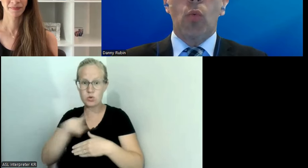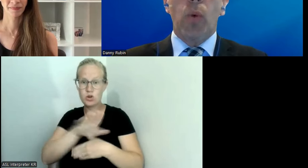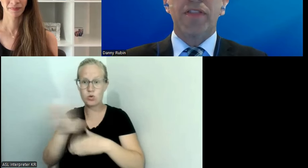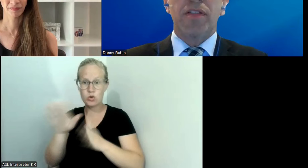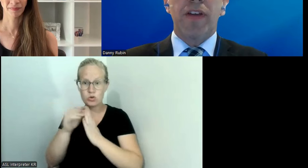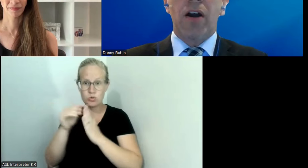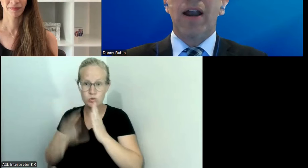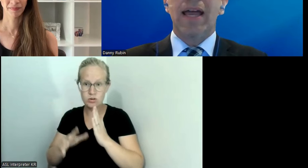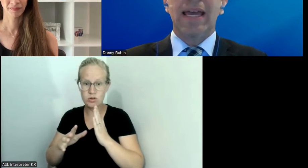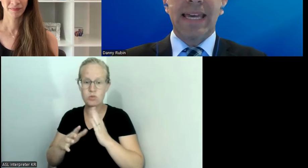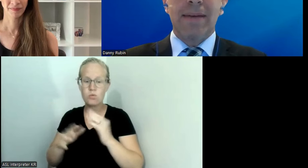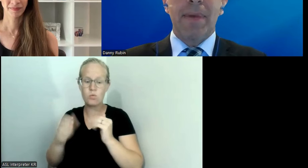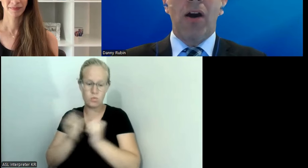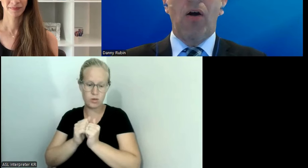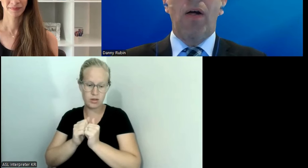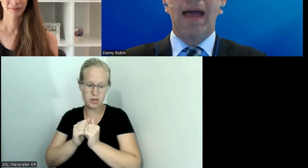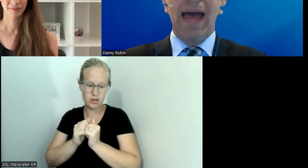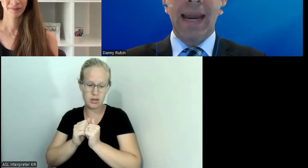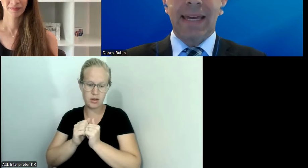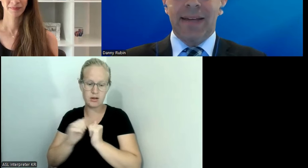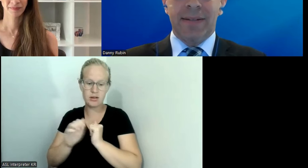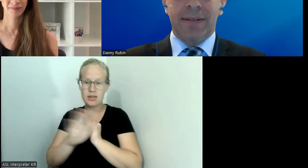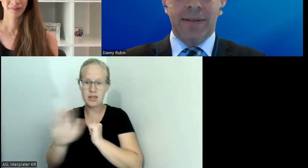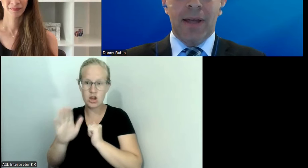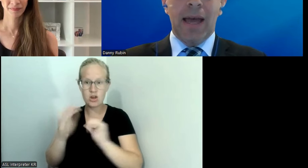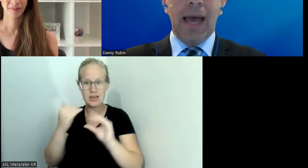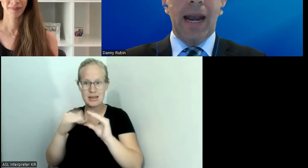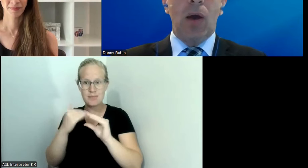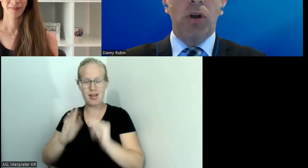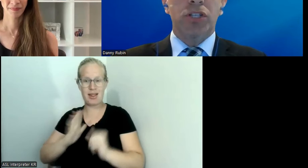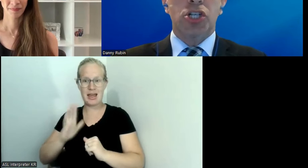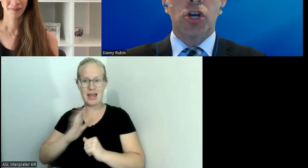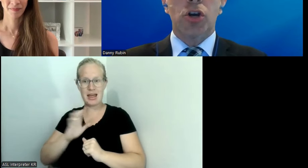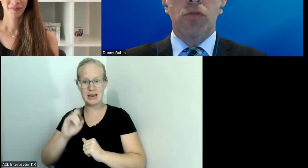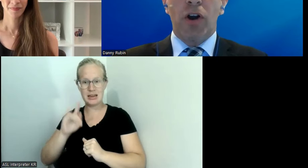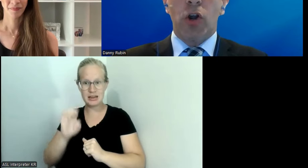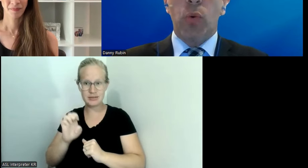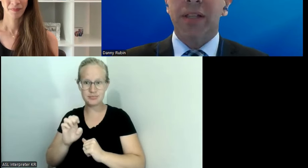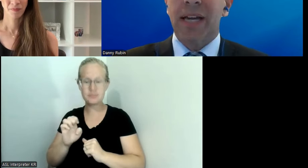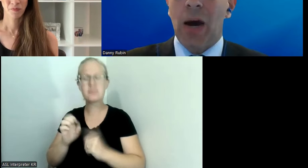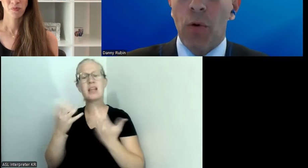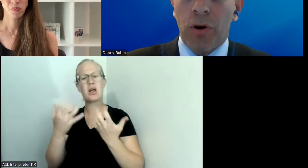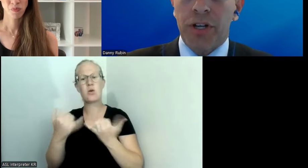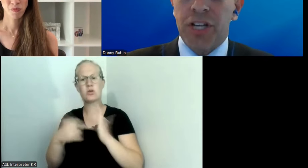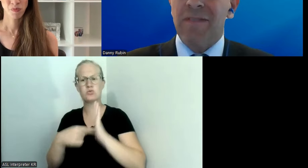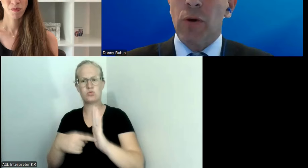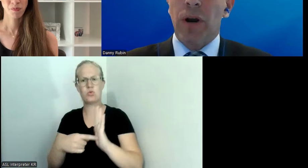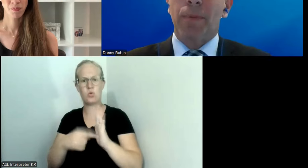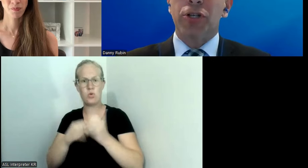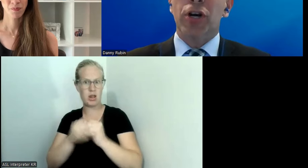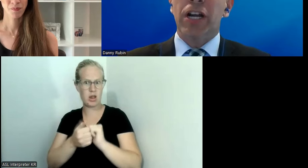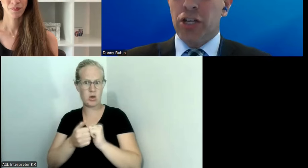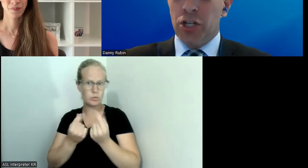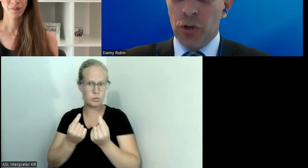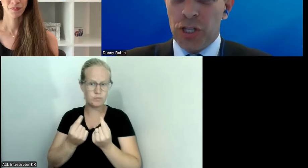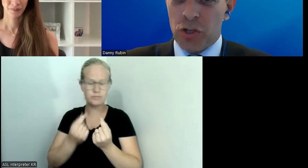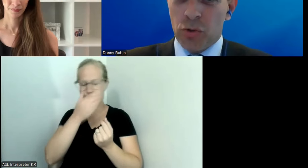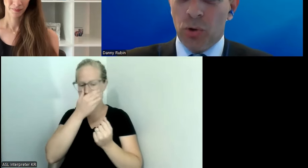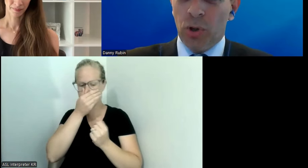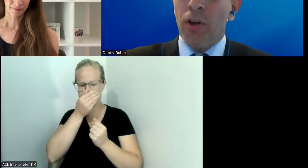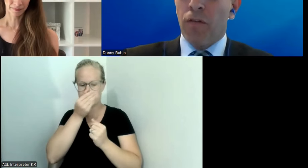with their email etiquette. And I want to show you very quickly how it works and give you an opportunity